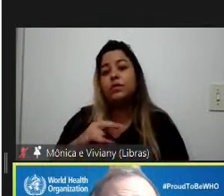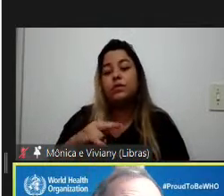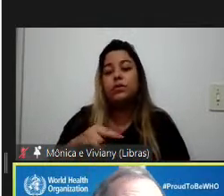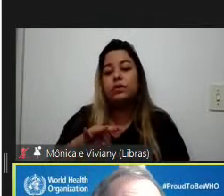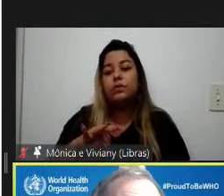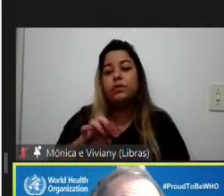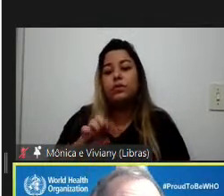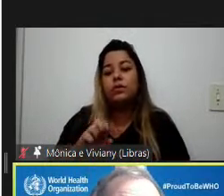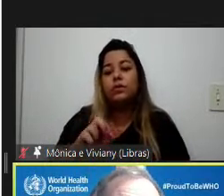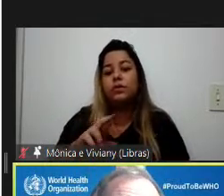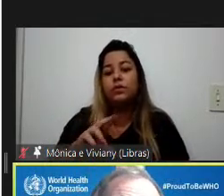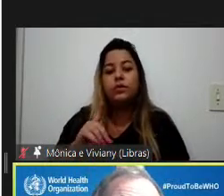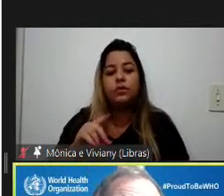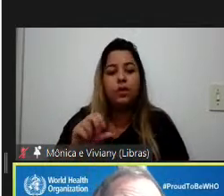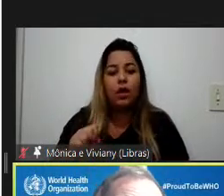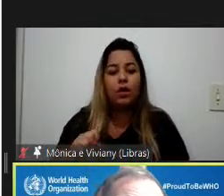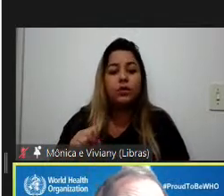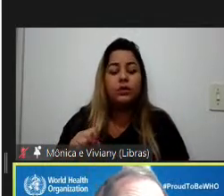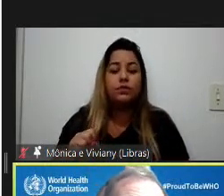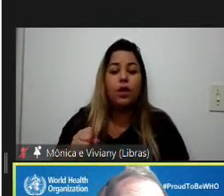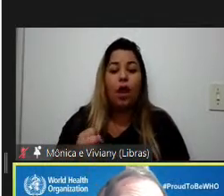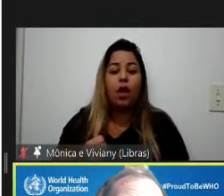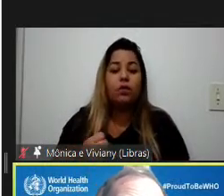for example, if you look at